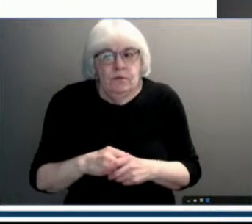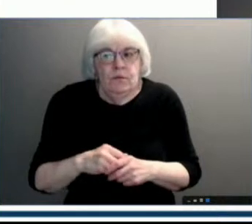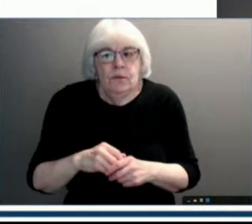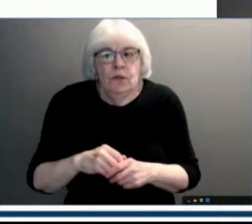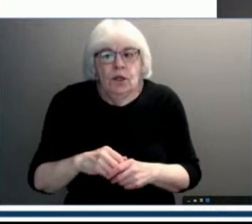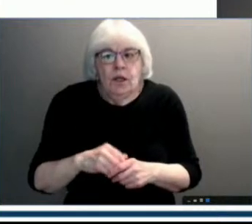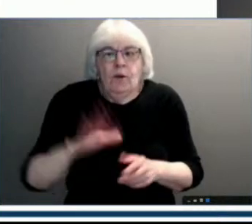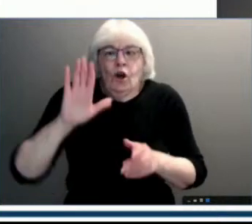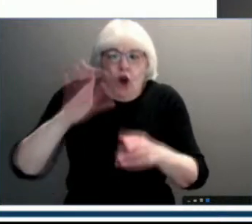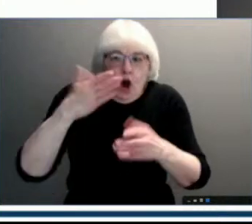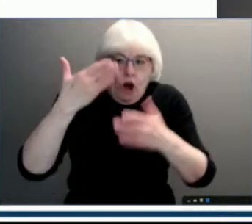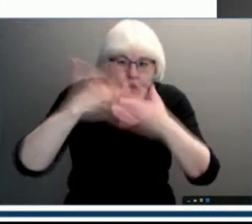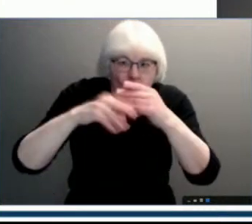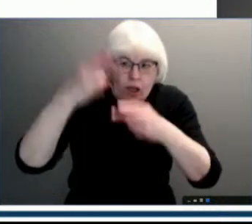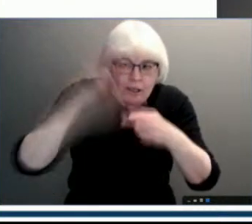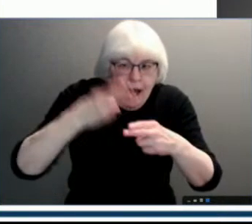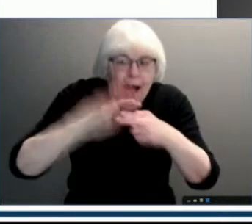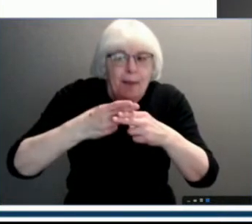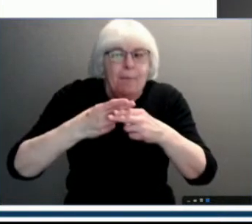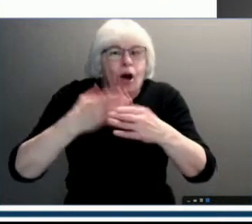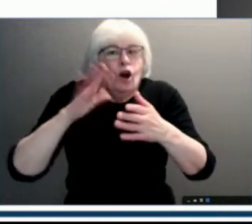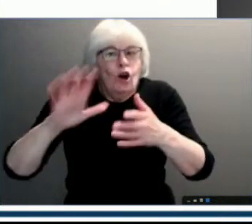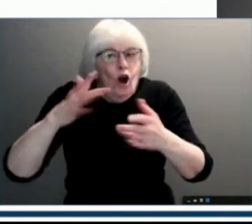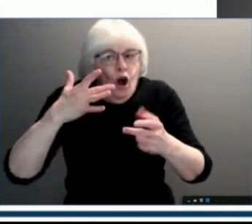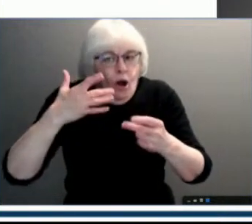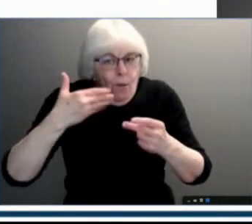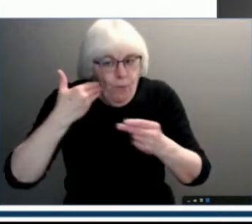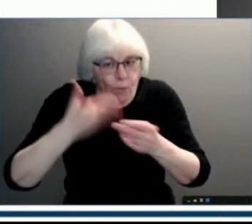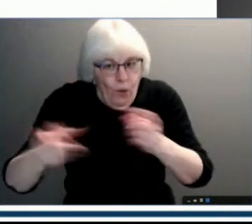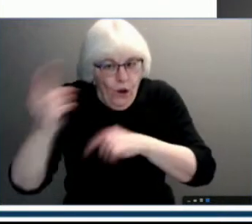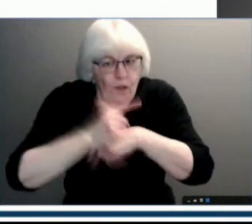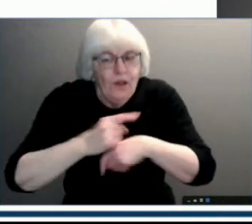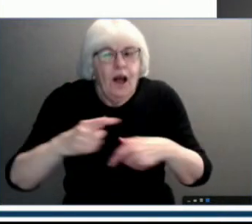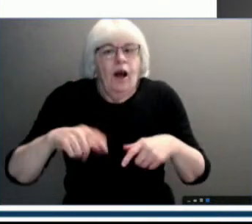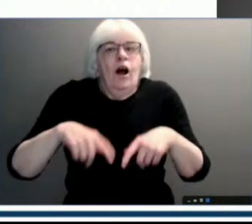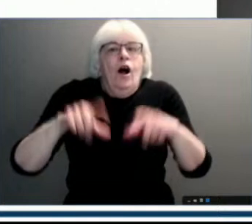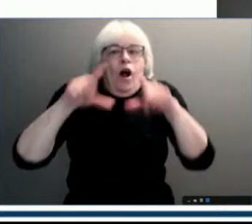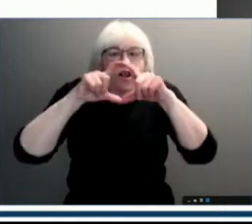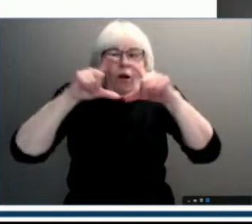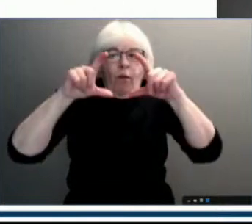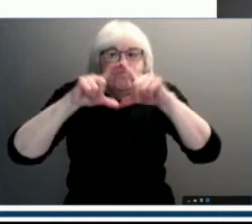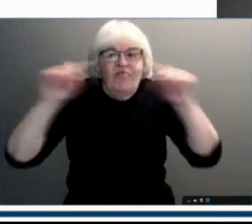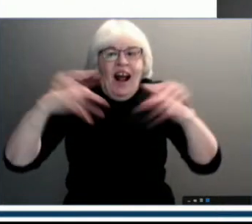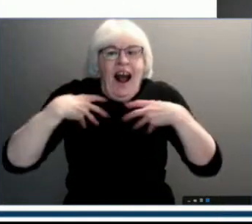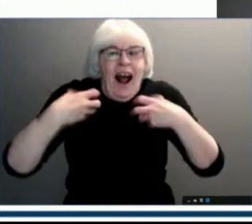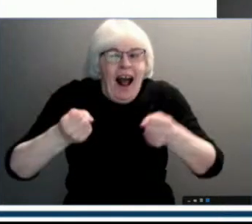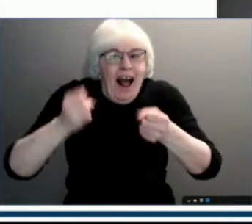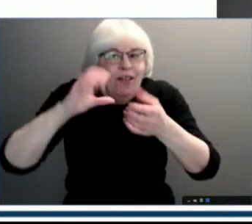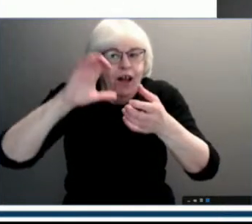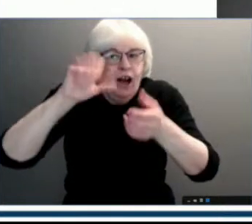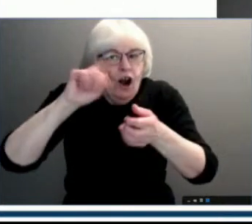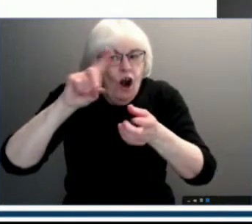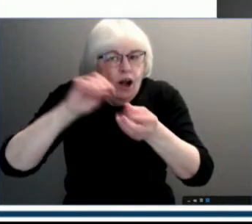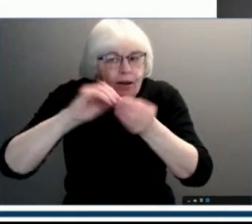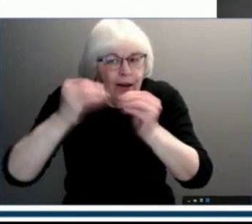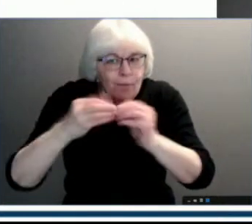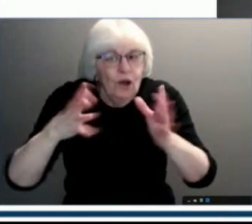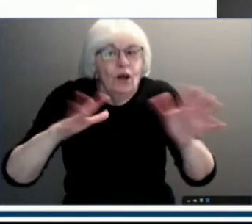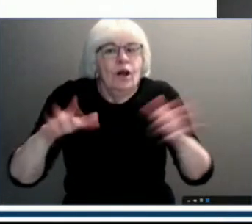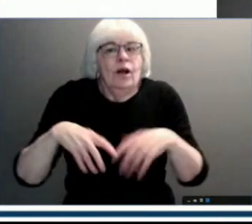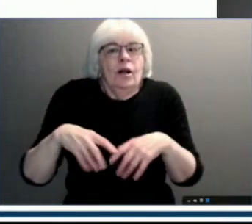card number, and contact information to public health, capital